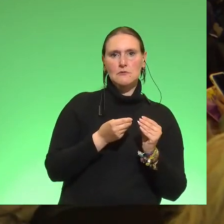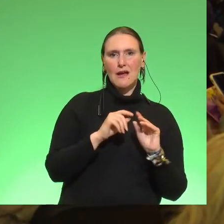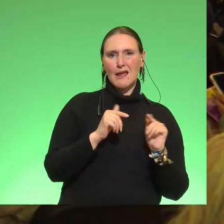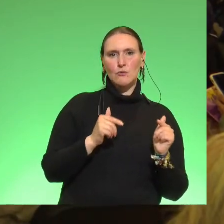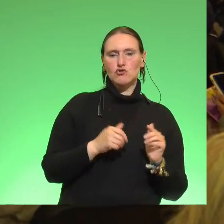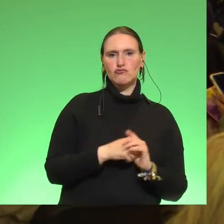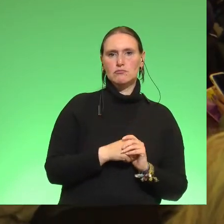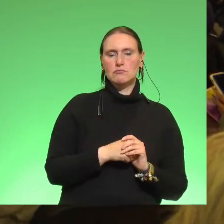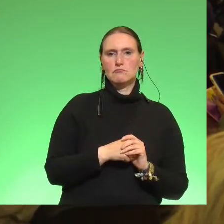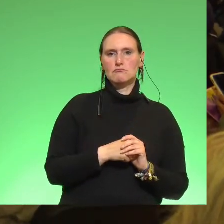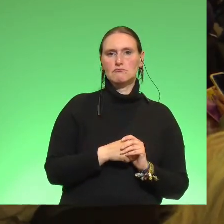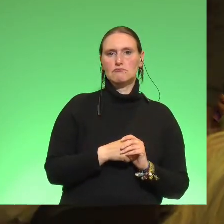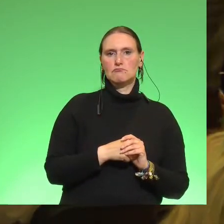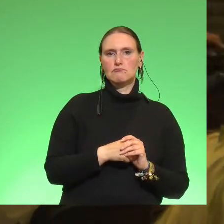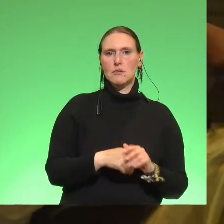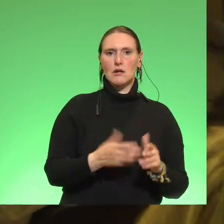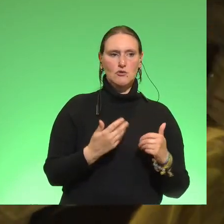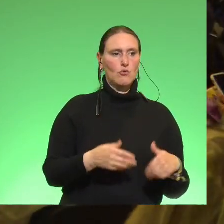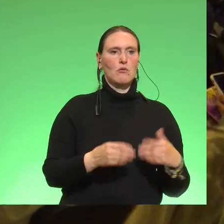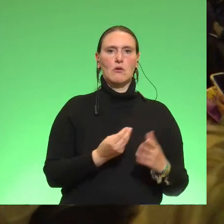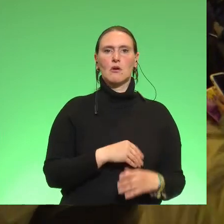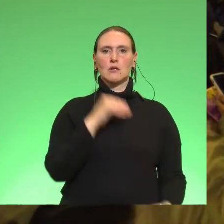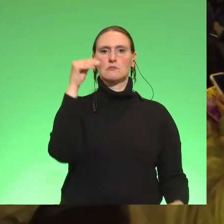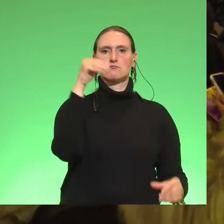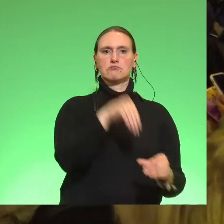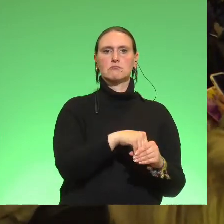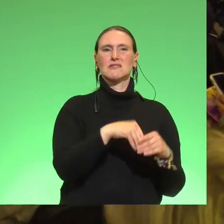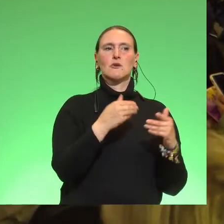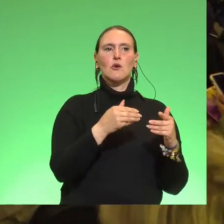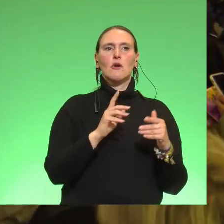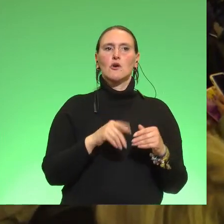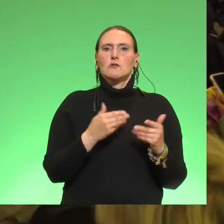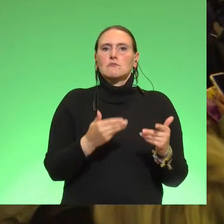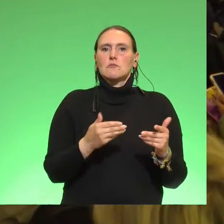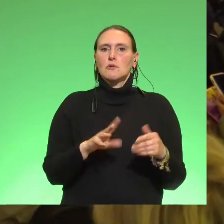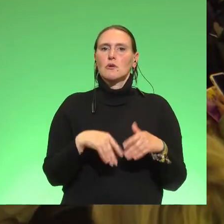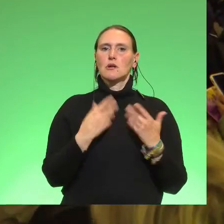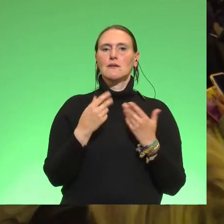in this kind of art world projects.